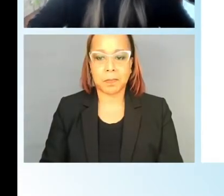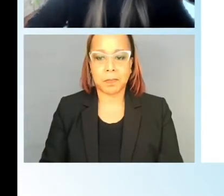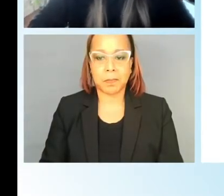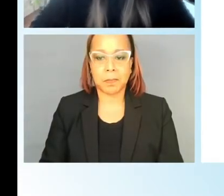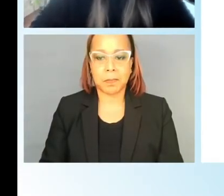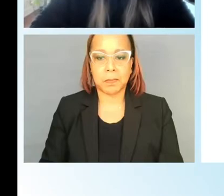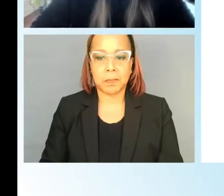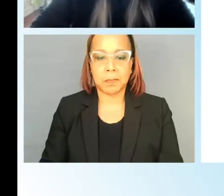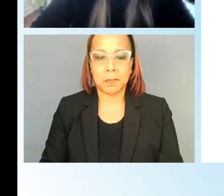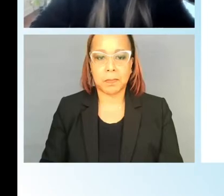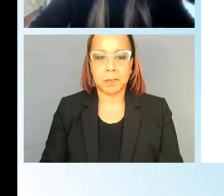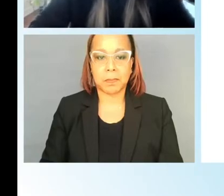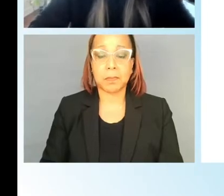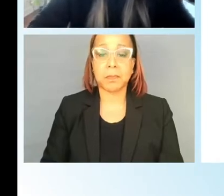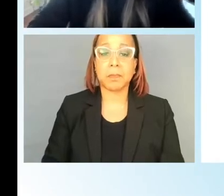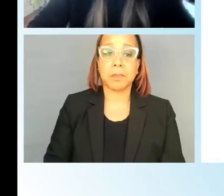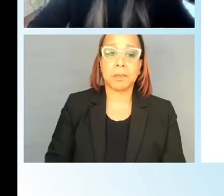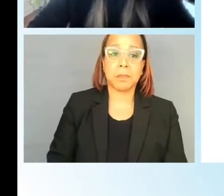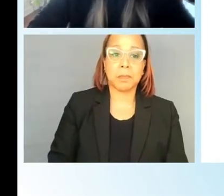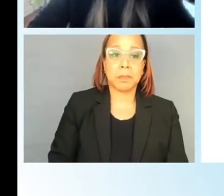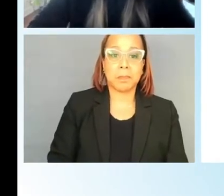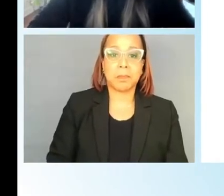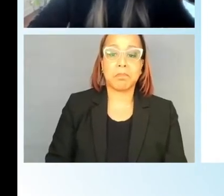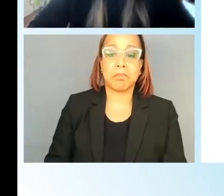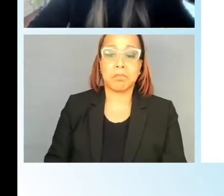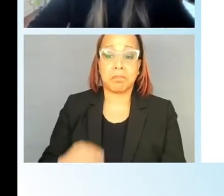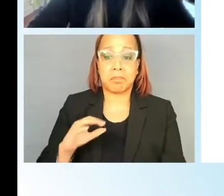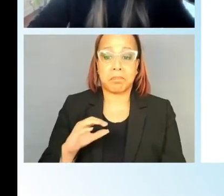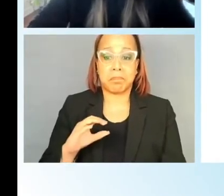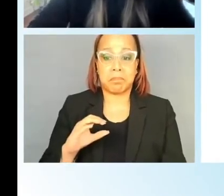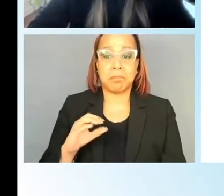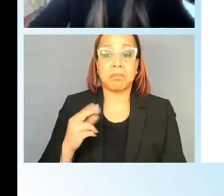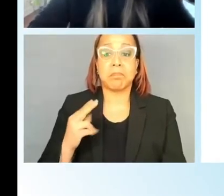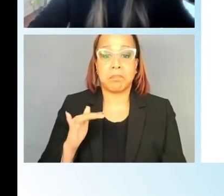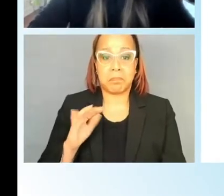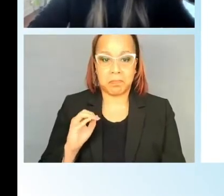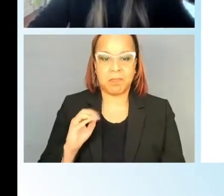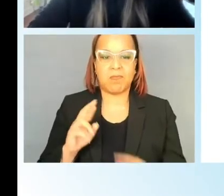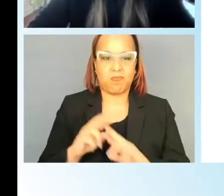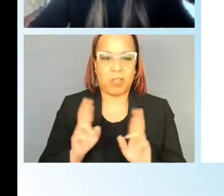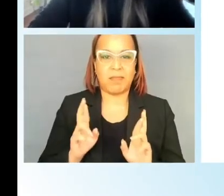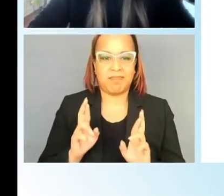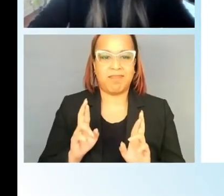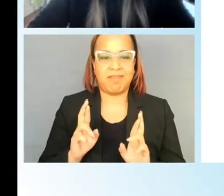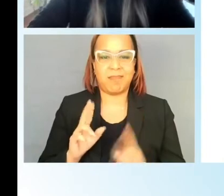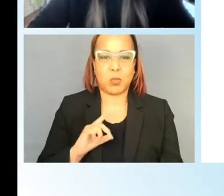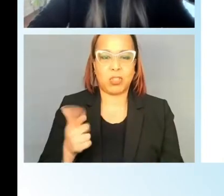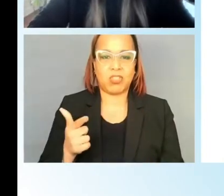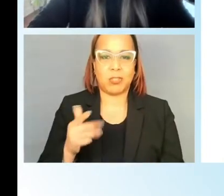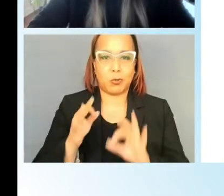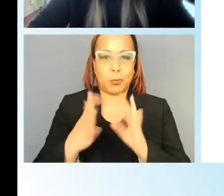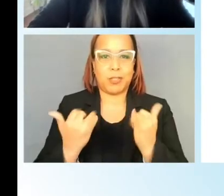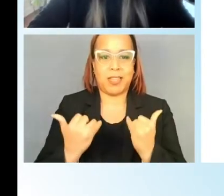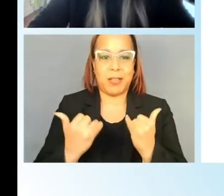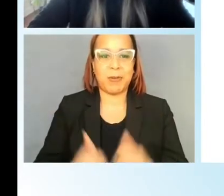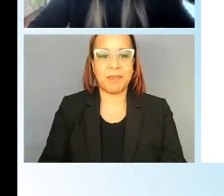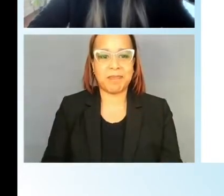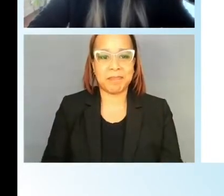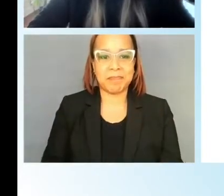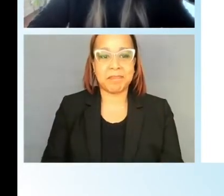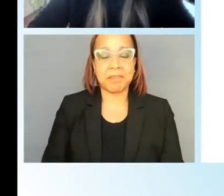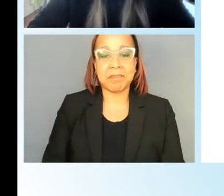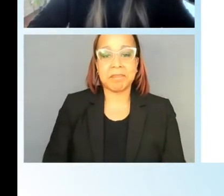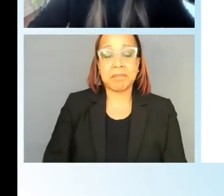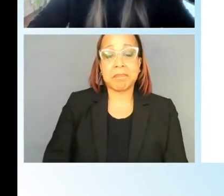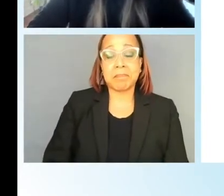Hafide, Chicano, Itimilaka, Amaixa, Fitu. Hello, my